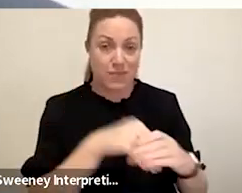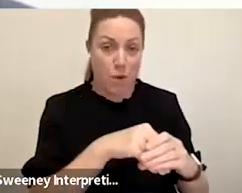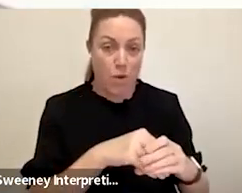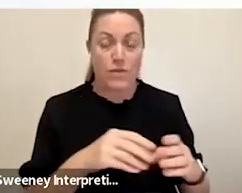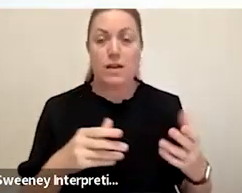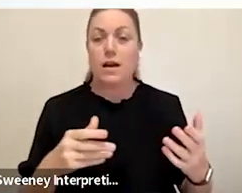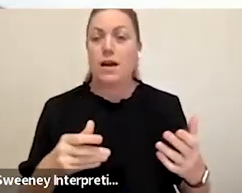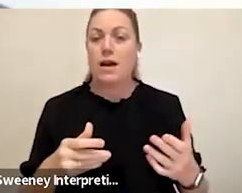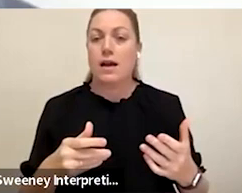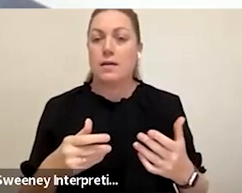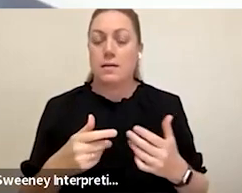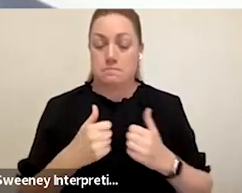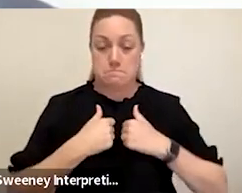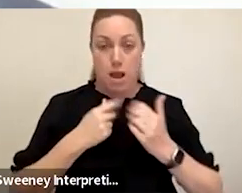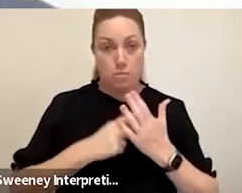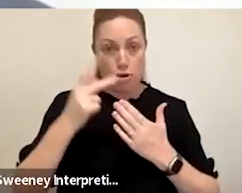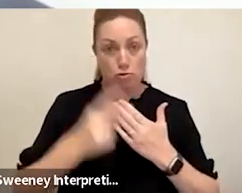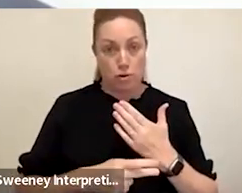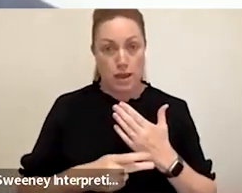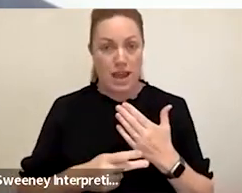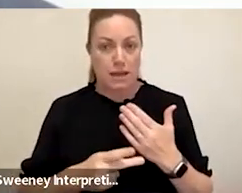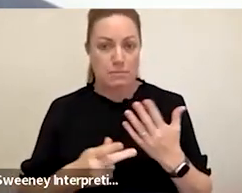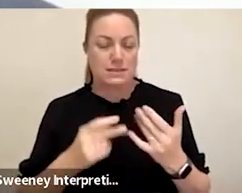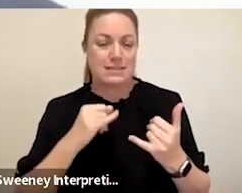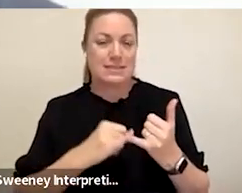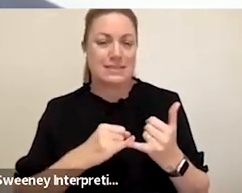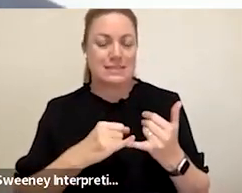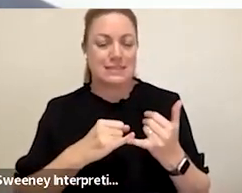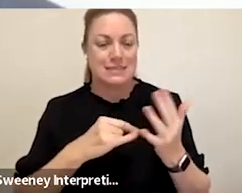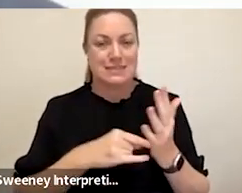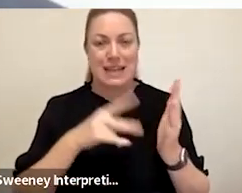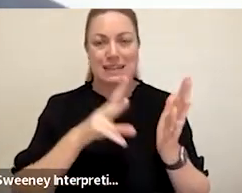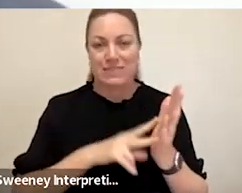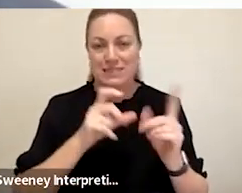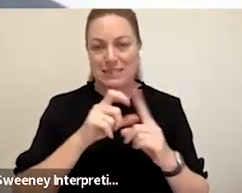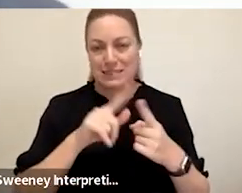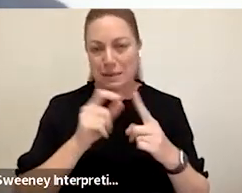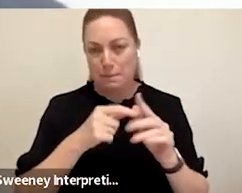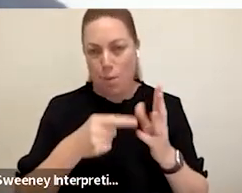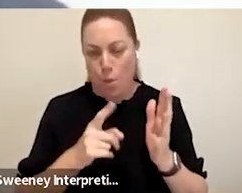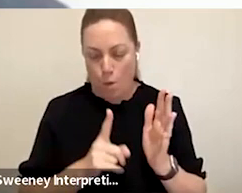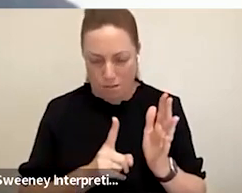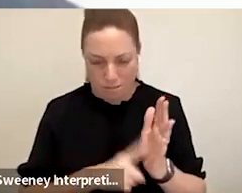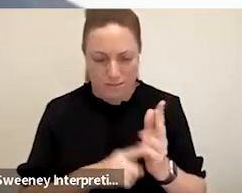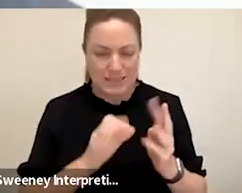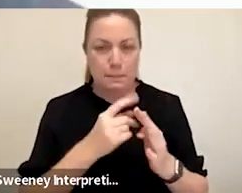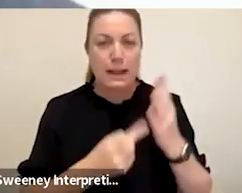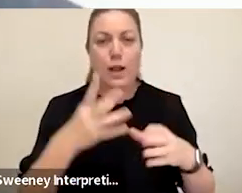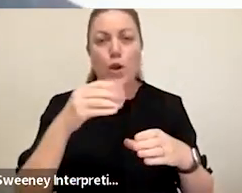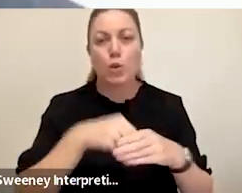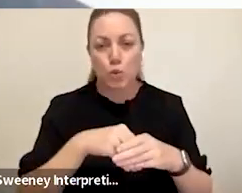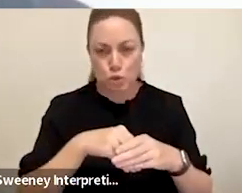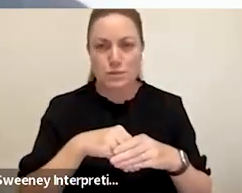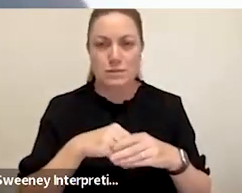also I sort of, my program is in a section of St Vincent de Paul, which is the Disability and Inclusion Division of the organisation, of the service